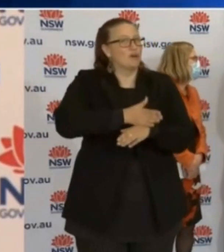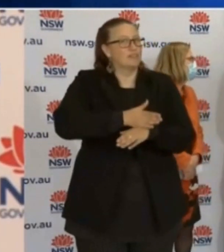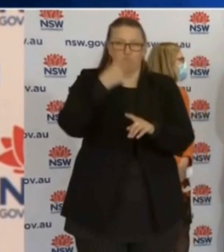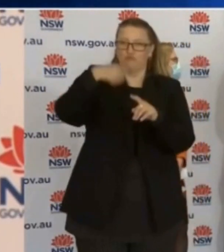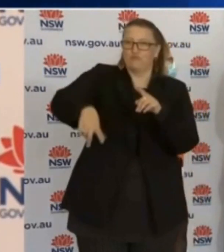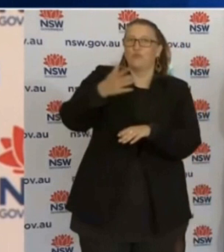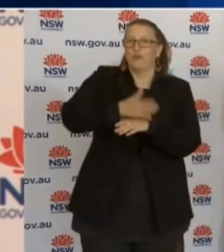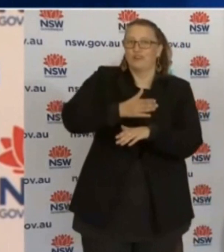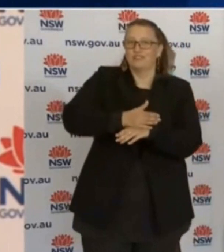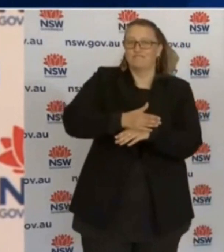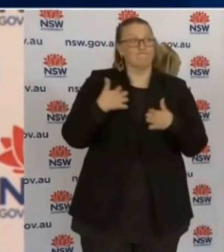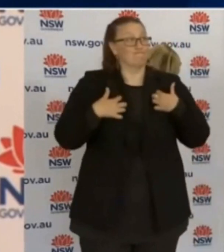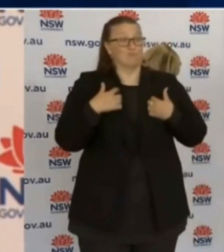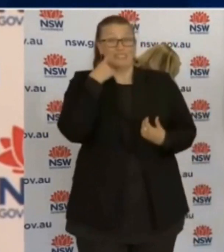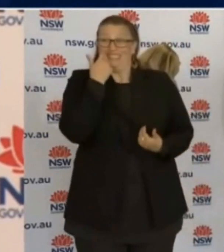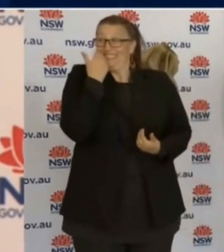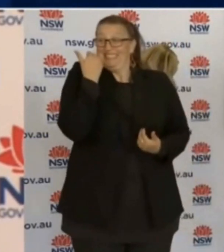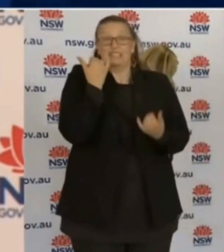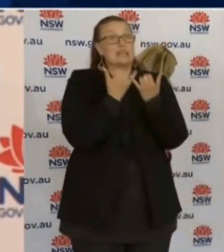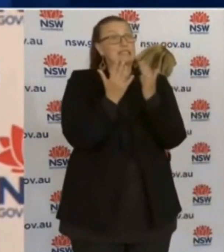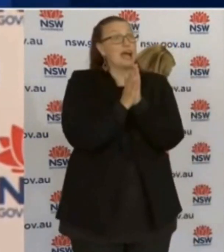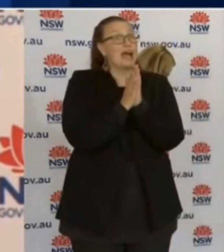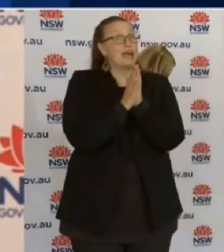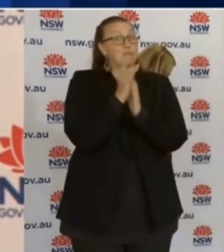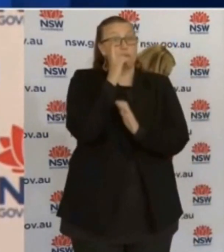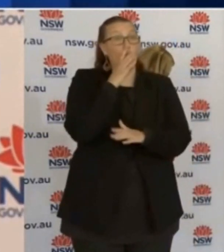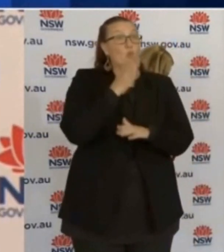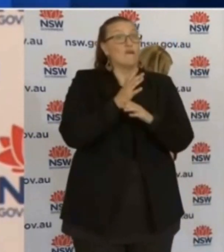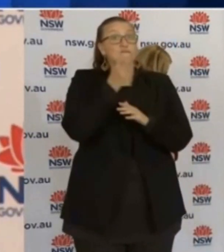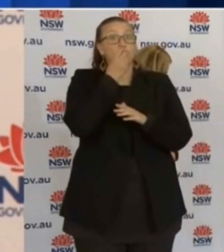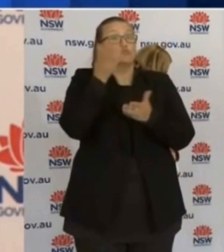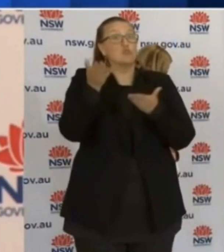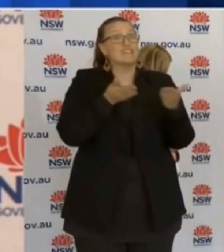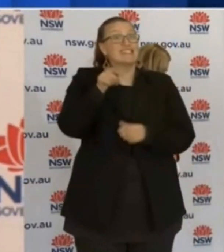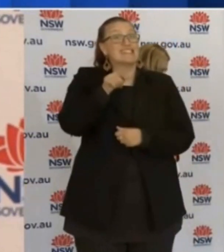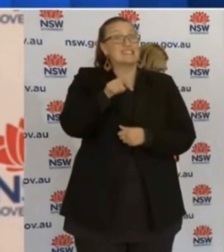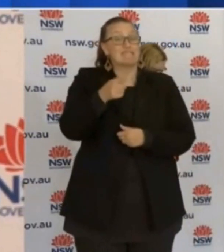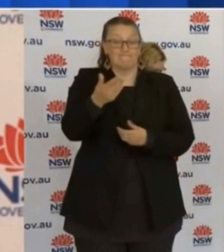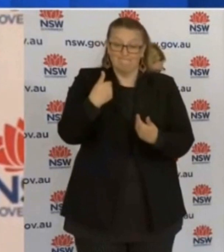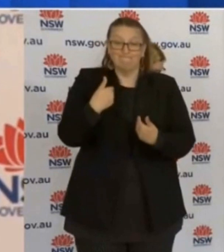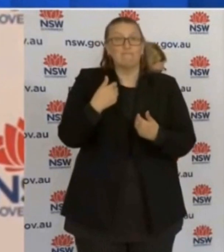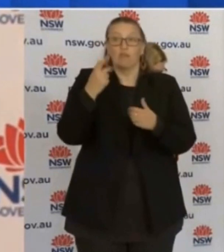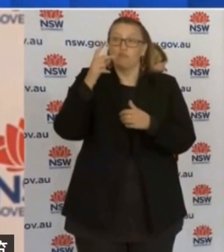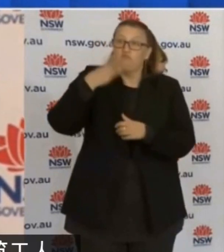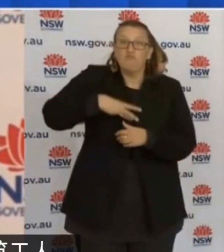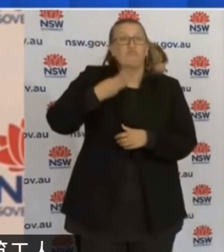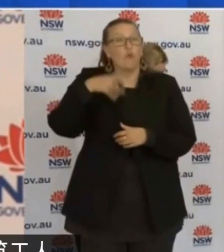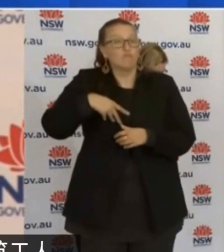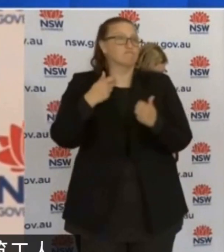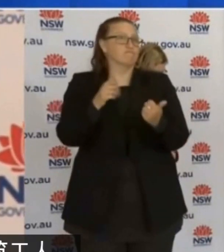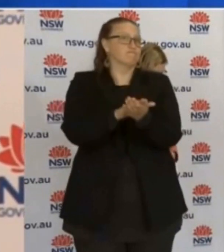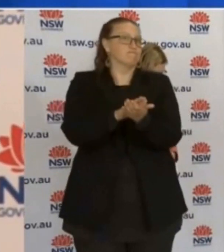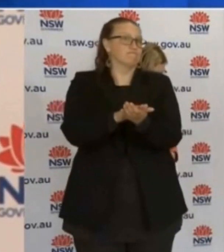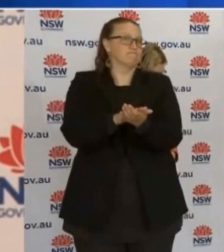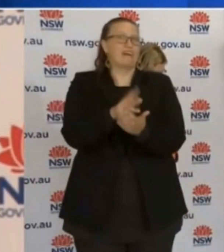a couple of thousand people come out on Sunday who worked in the food sector. There'll be another one for construction workers this Sunday, I